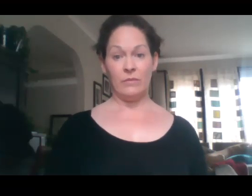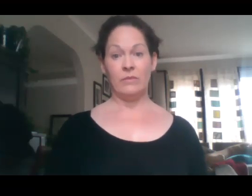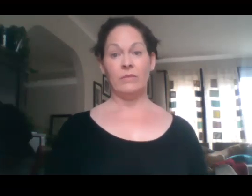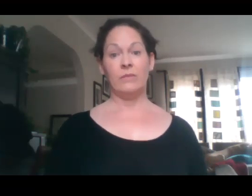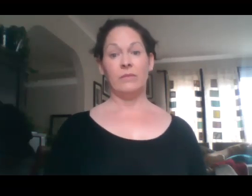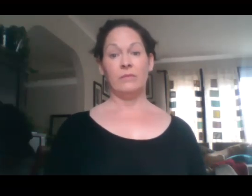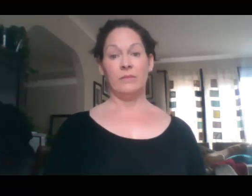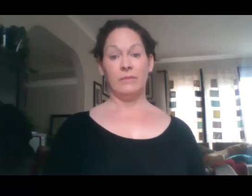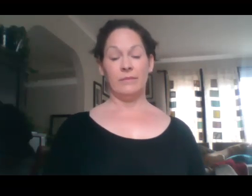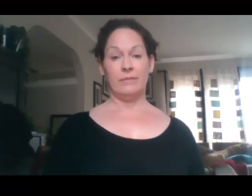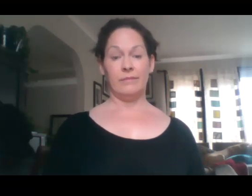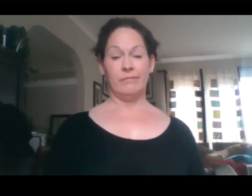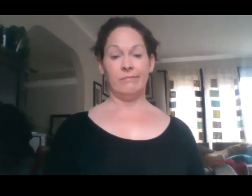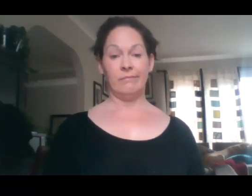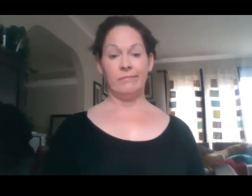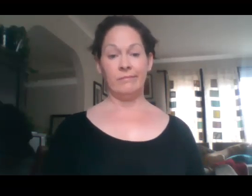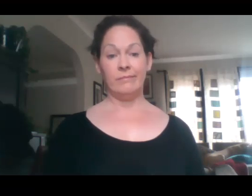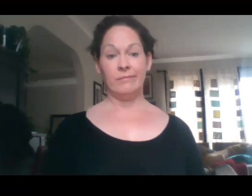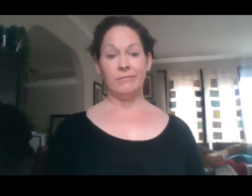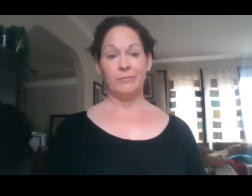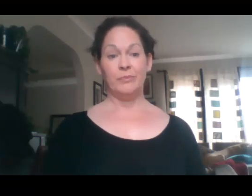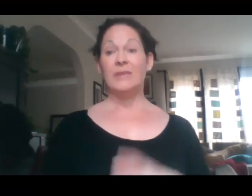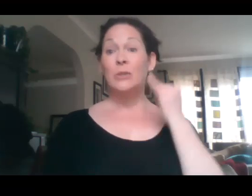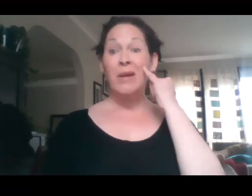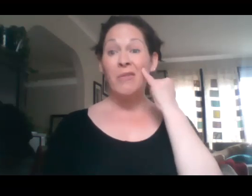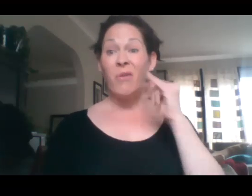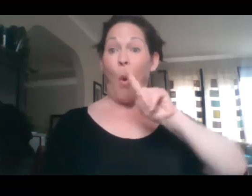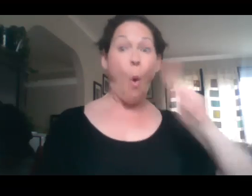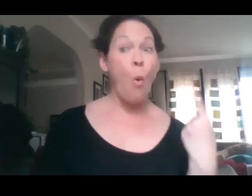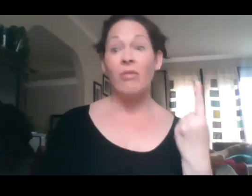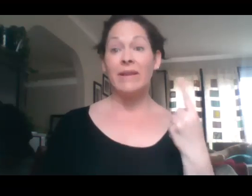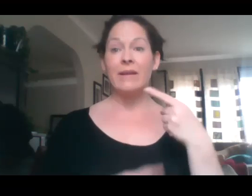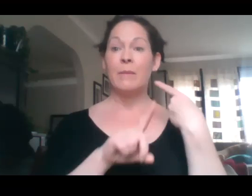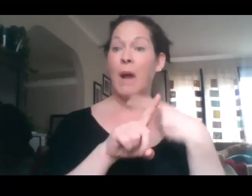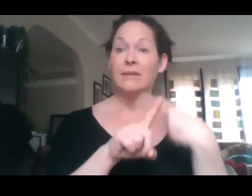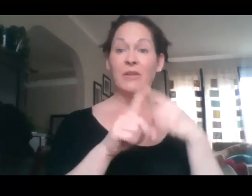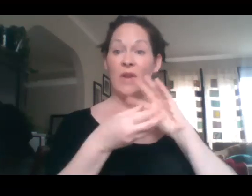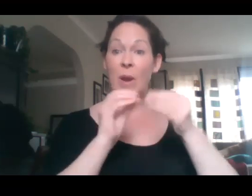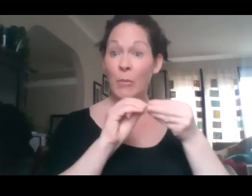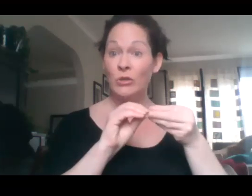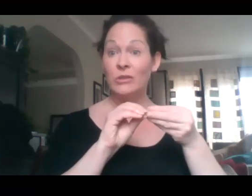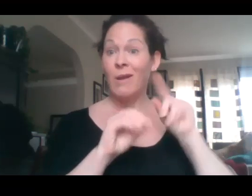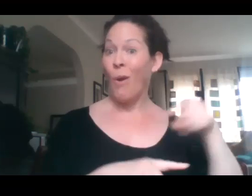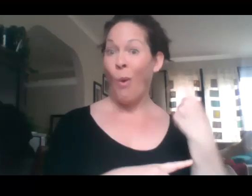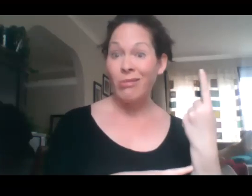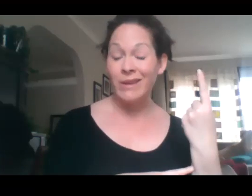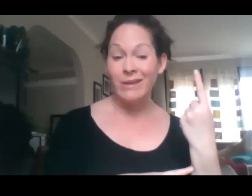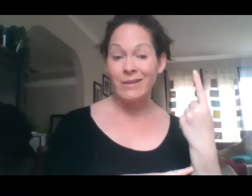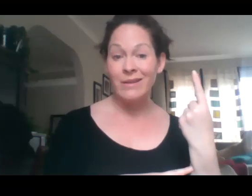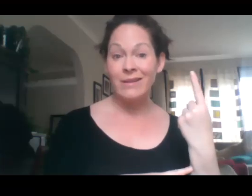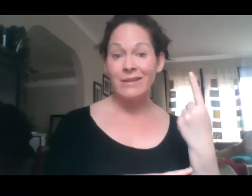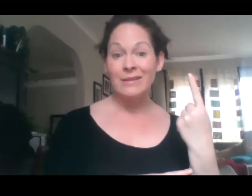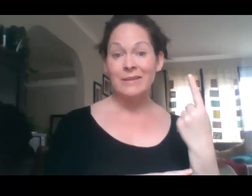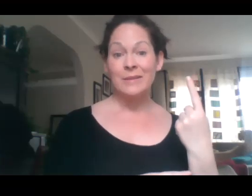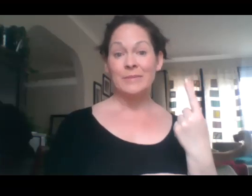0. Well, if I only put positive numbers in here, I'm only going to get positive numbers